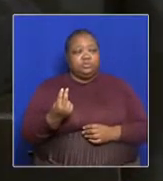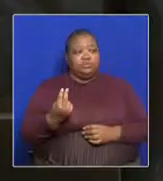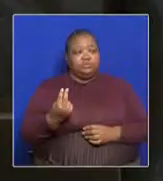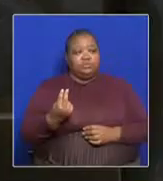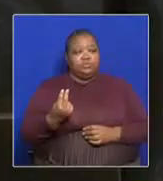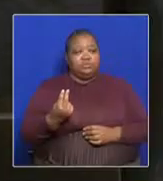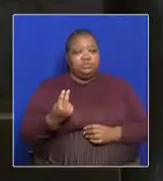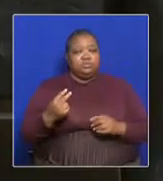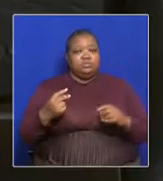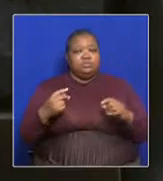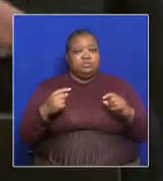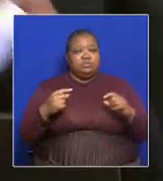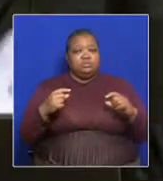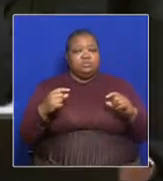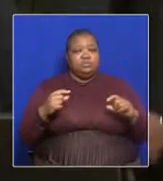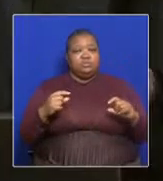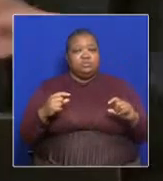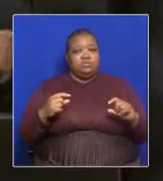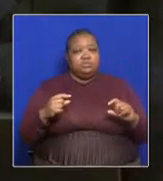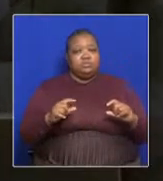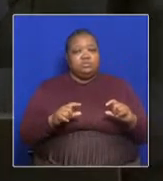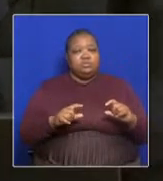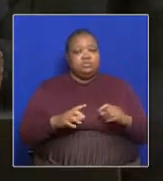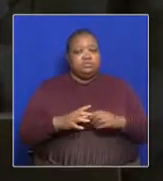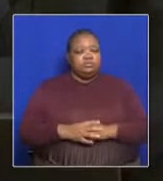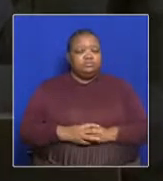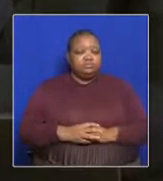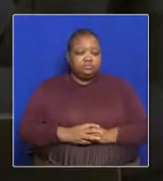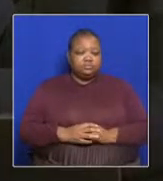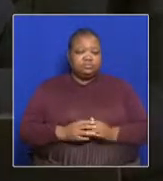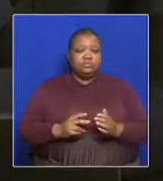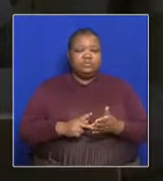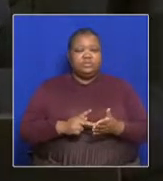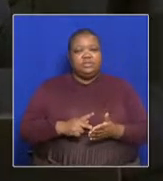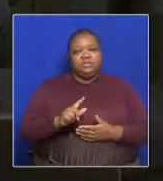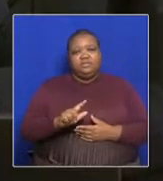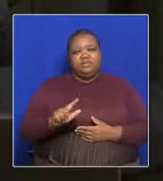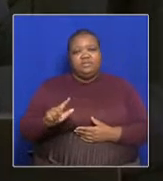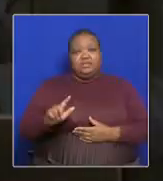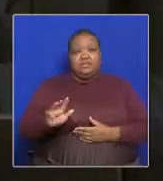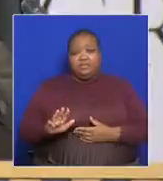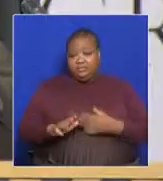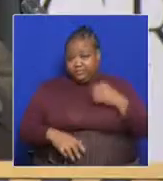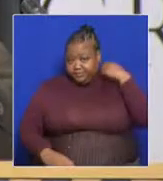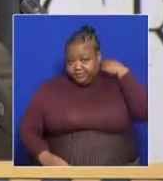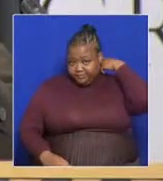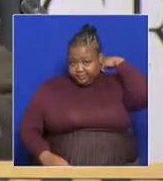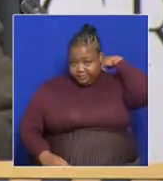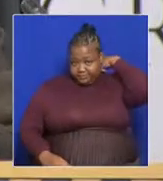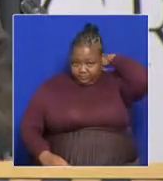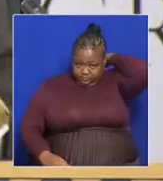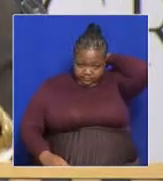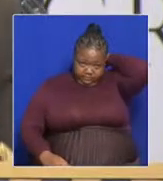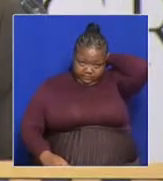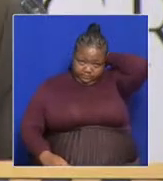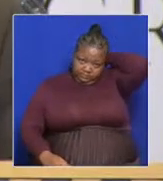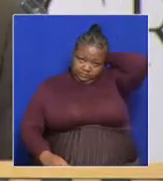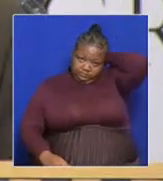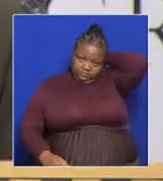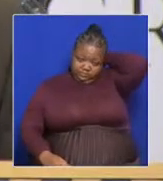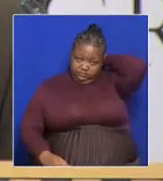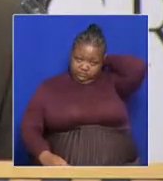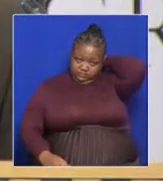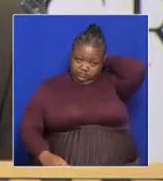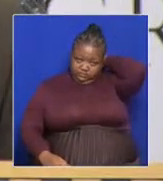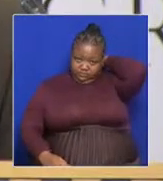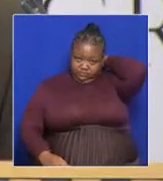At 779, what's it say? are you at 779? Because, Commissioner, I just want to point out, this is not the